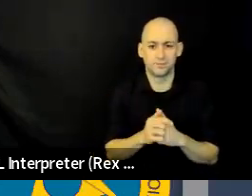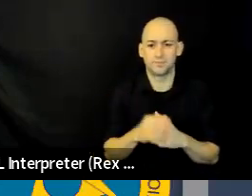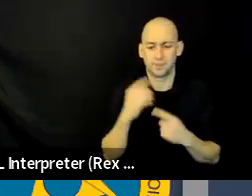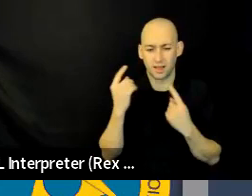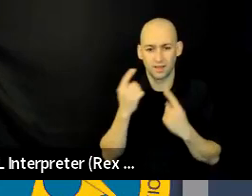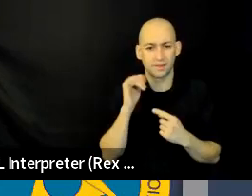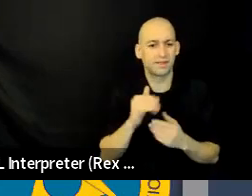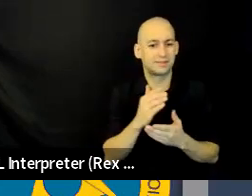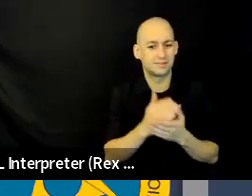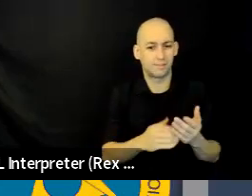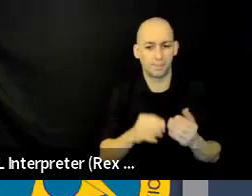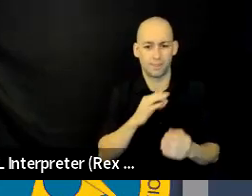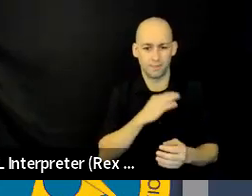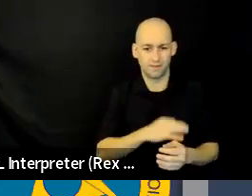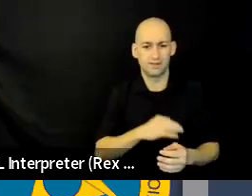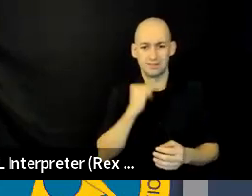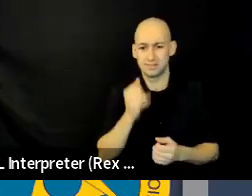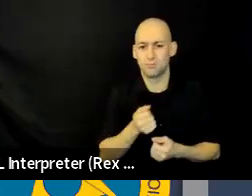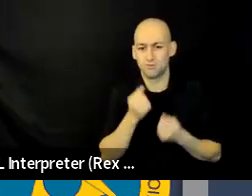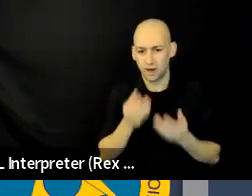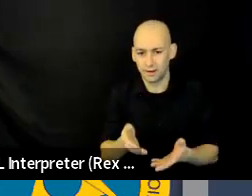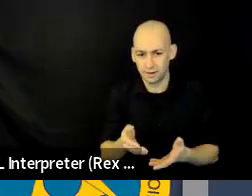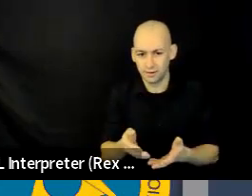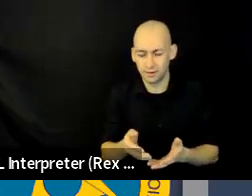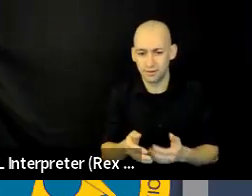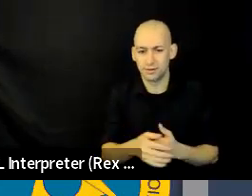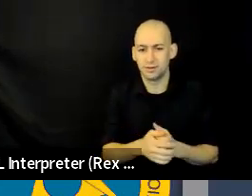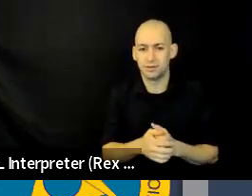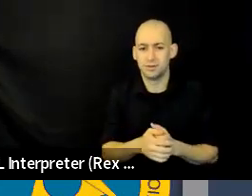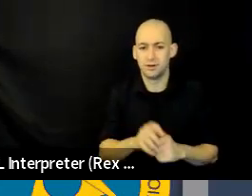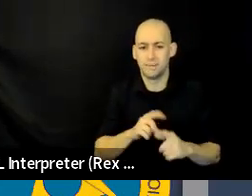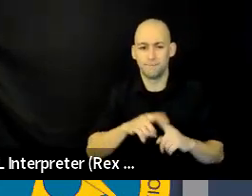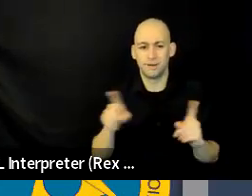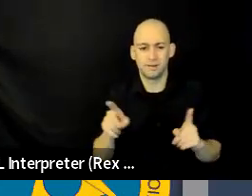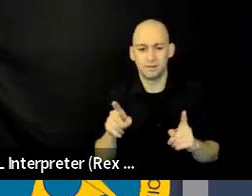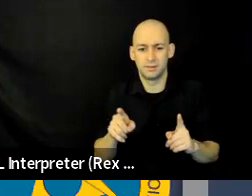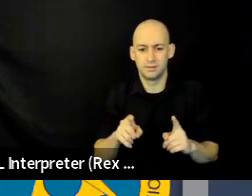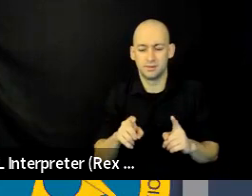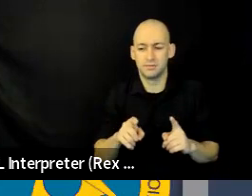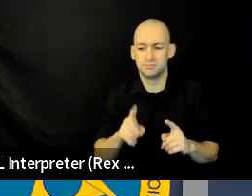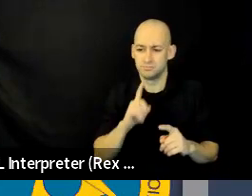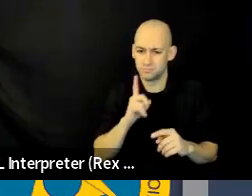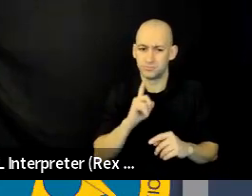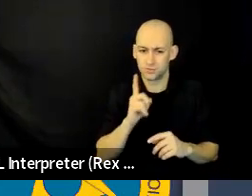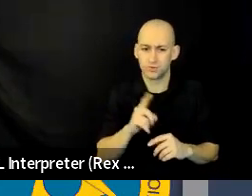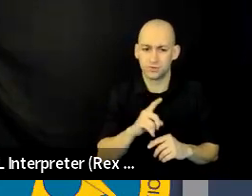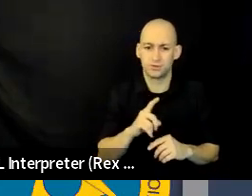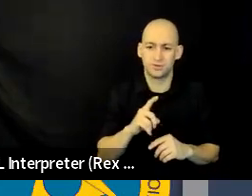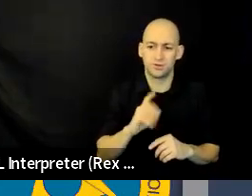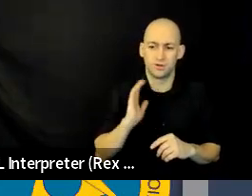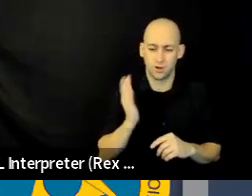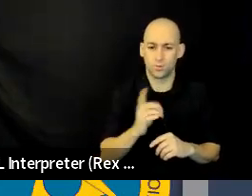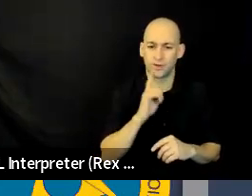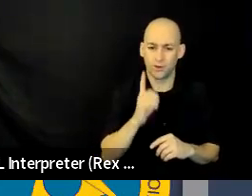some of the benefits that are being, provided. But certainly, we're